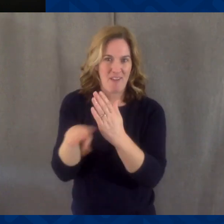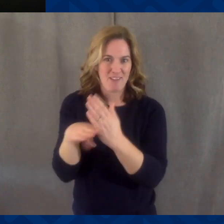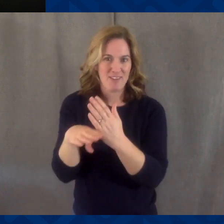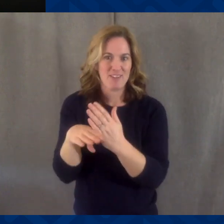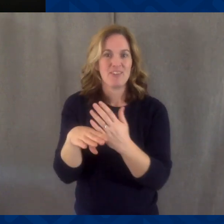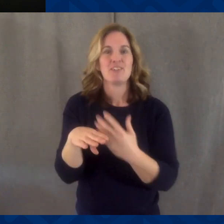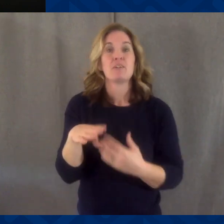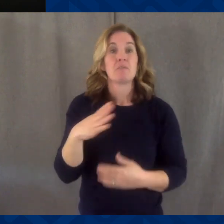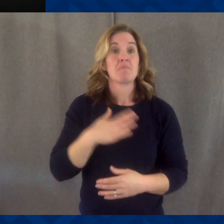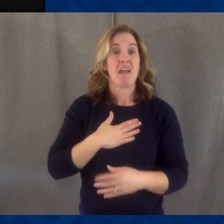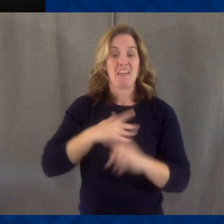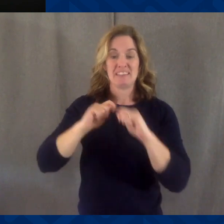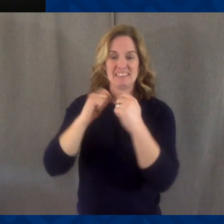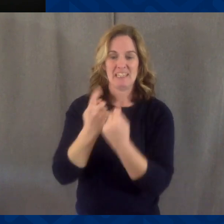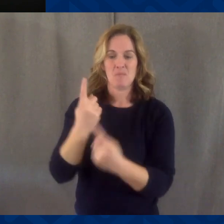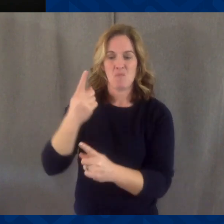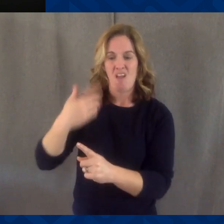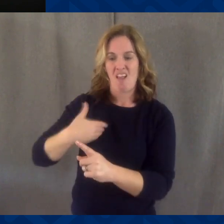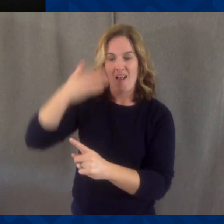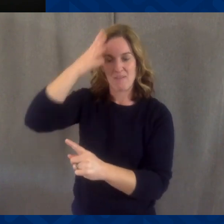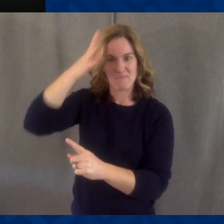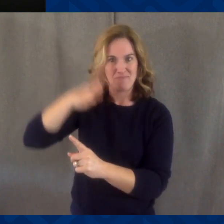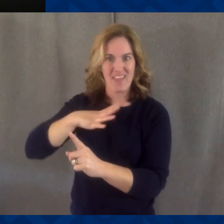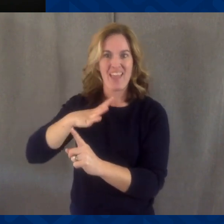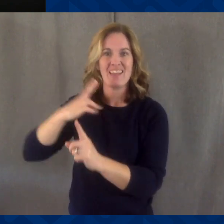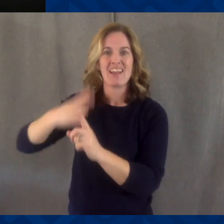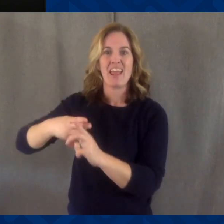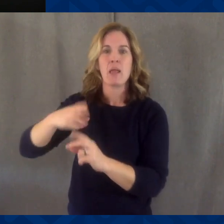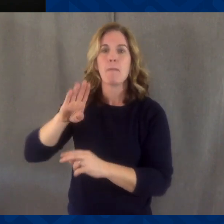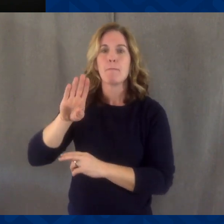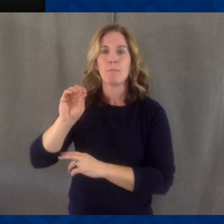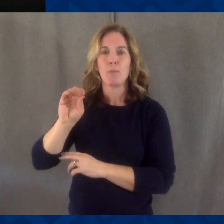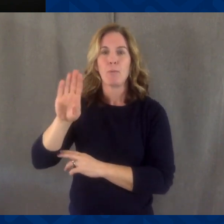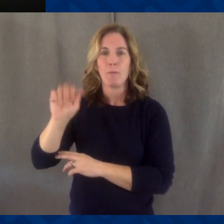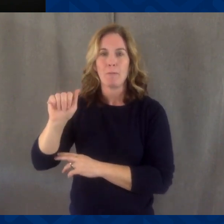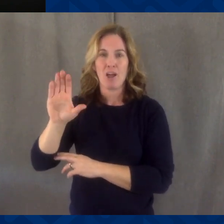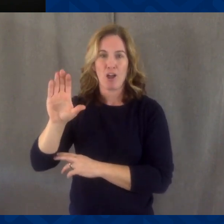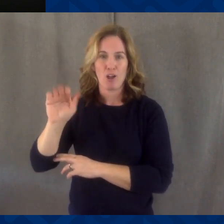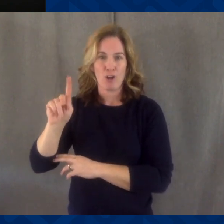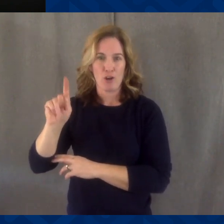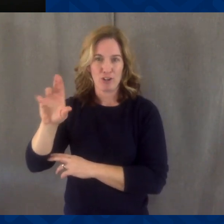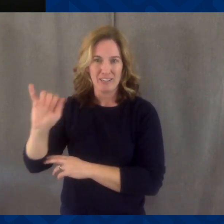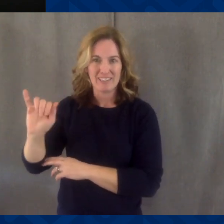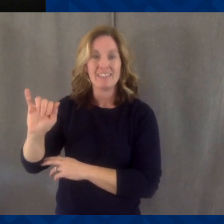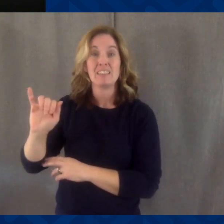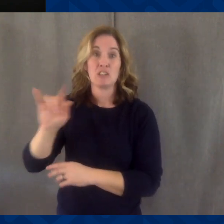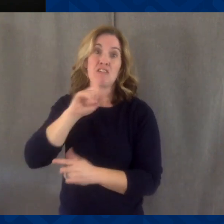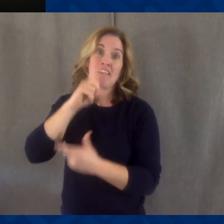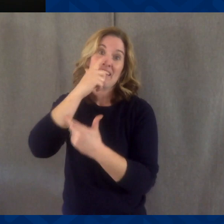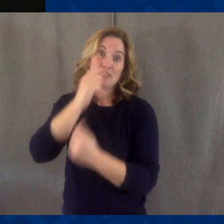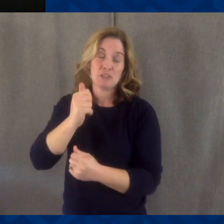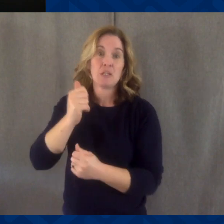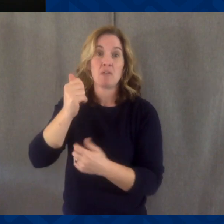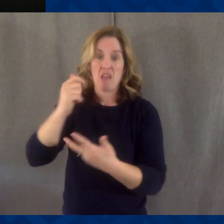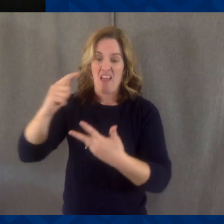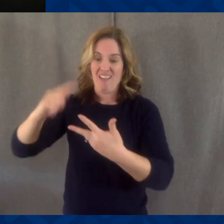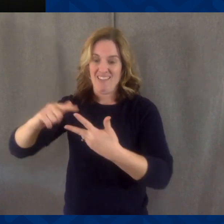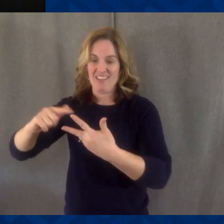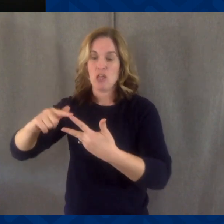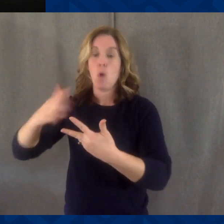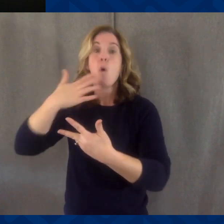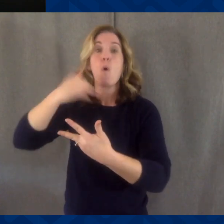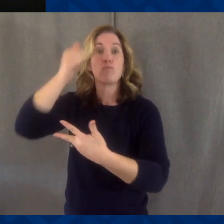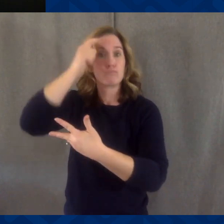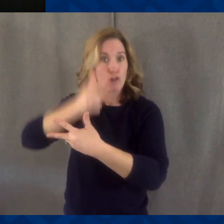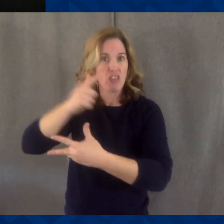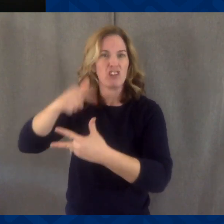my team whose name was Bubakari. And it was a trip, y'all, because his older brother, who was also on the team,